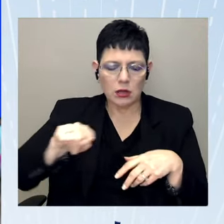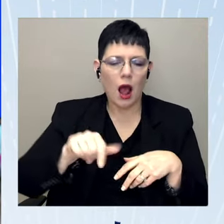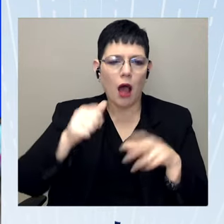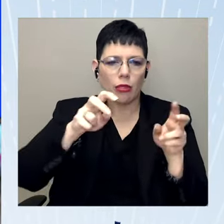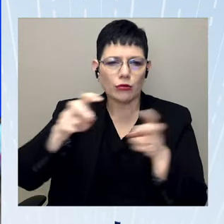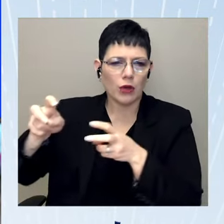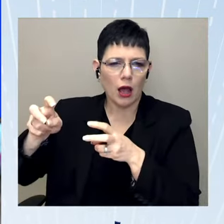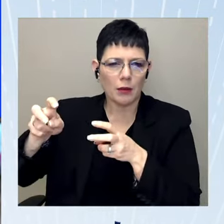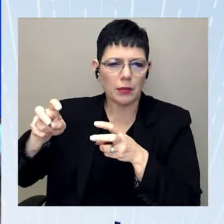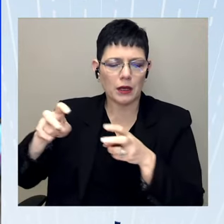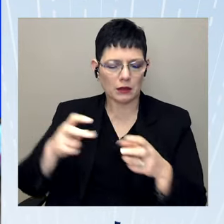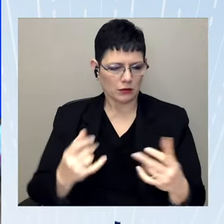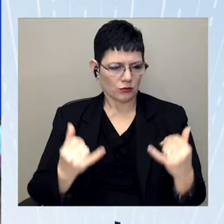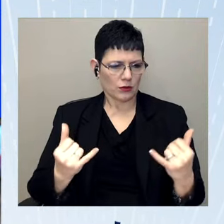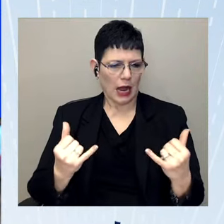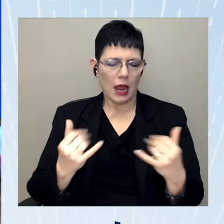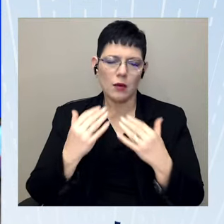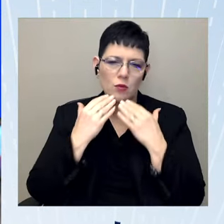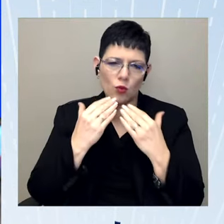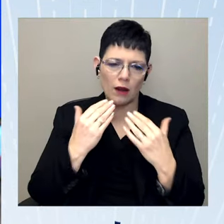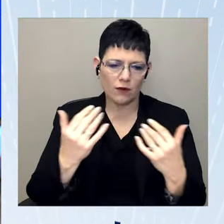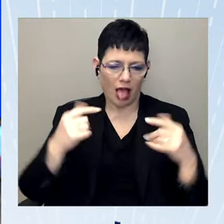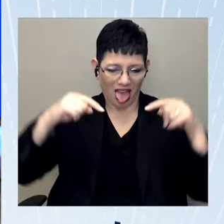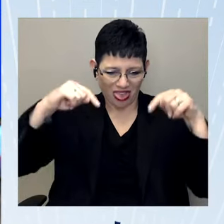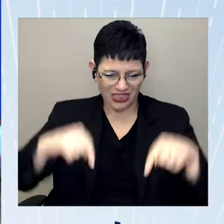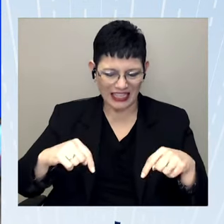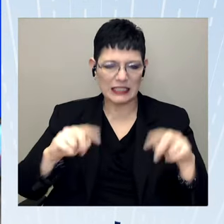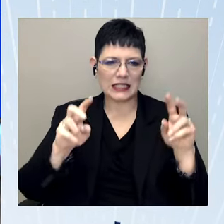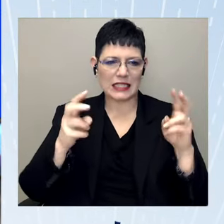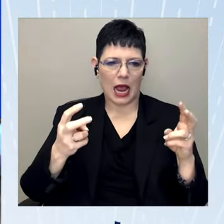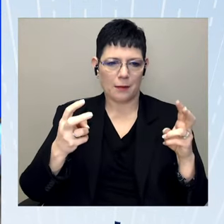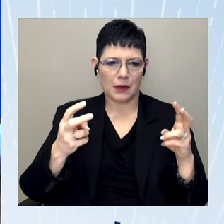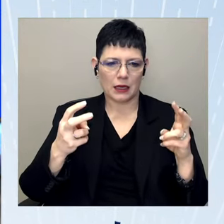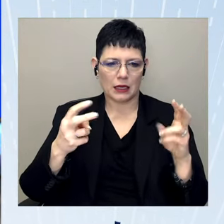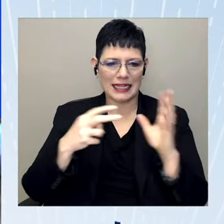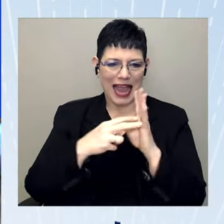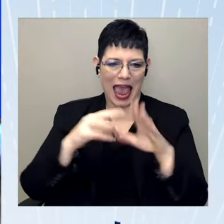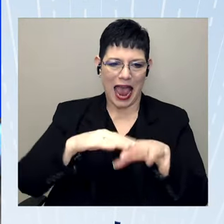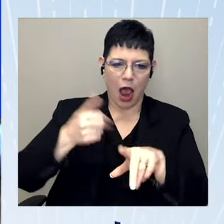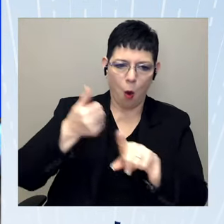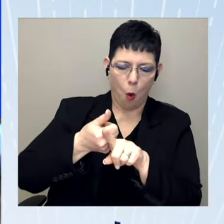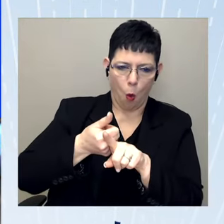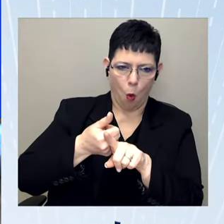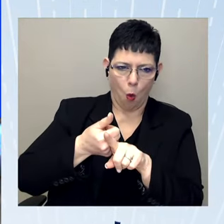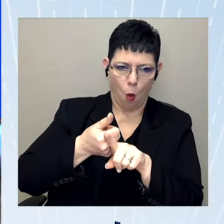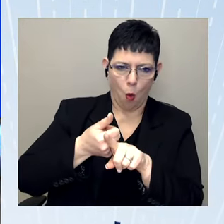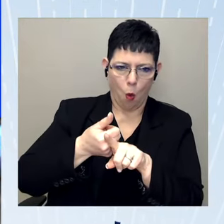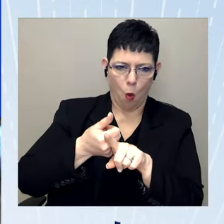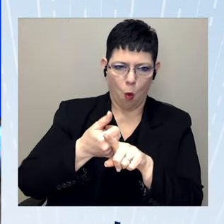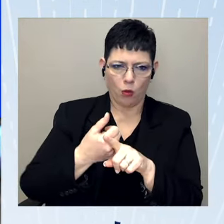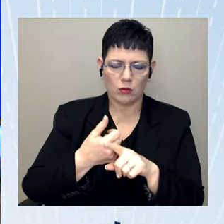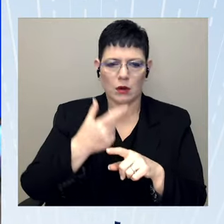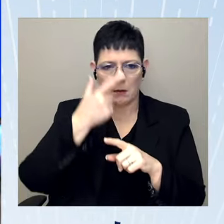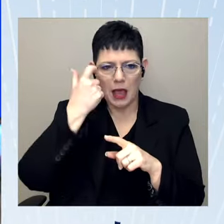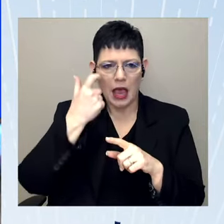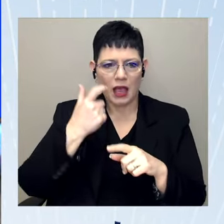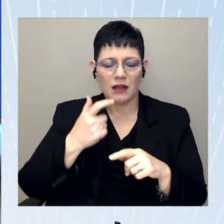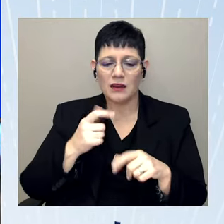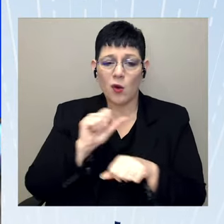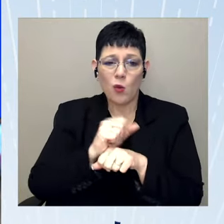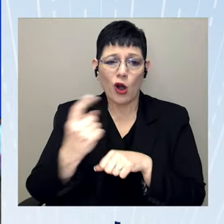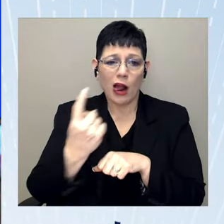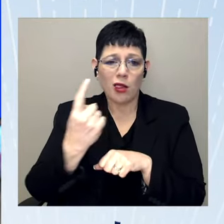I'm thankful that we're able to have a standalone conversation and lock arms and walk side by side, because silos just don't work